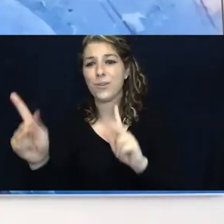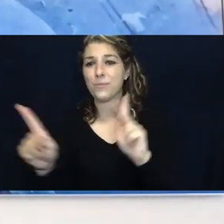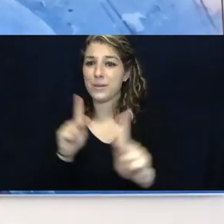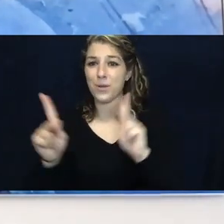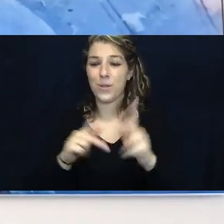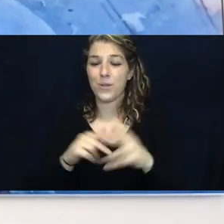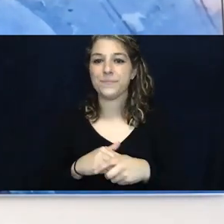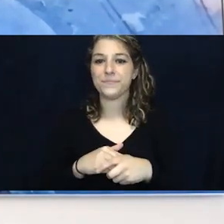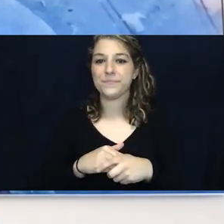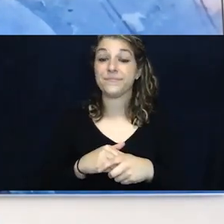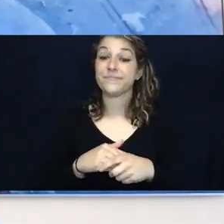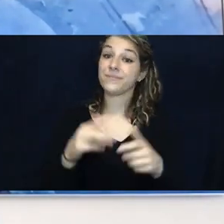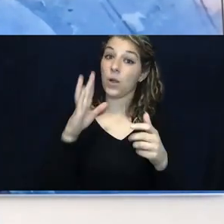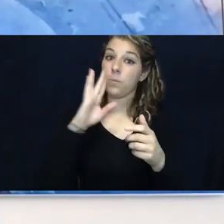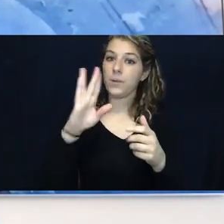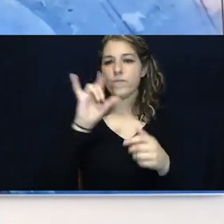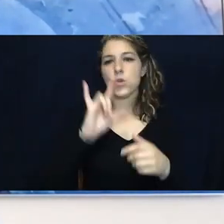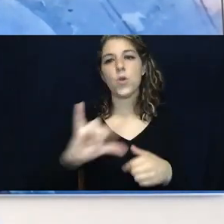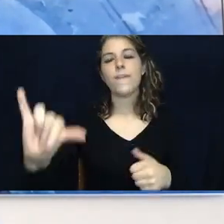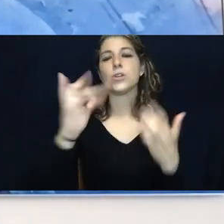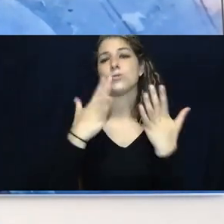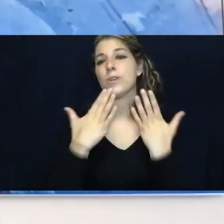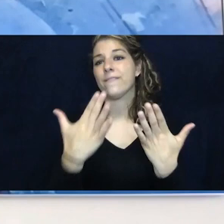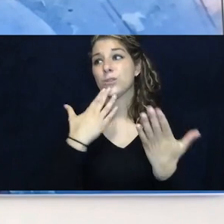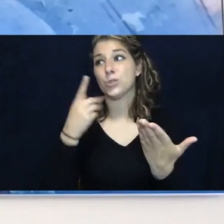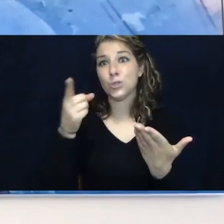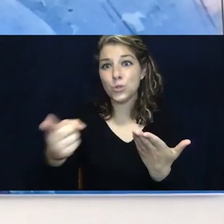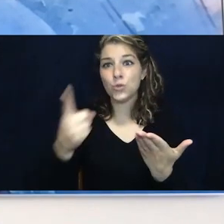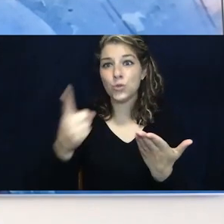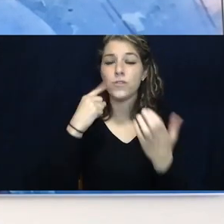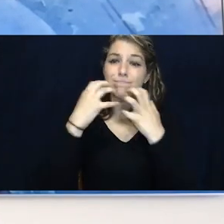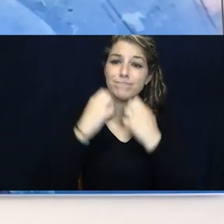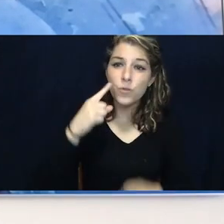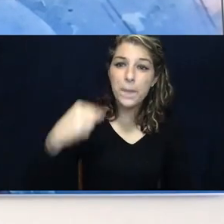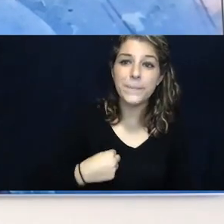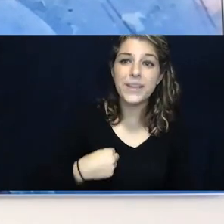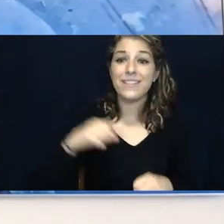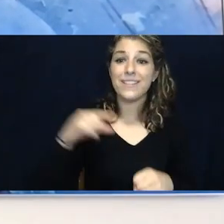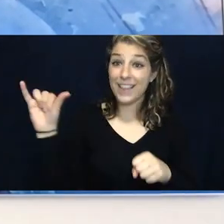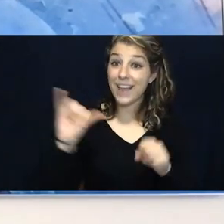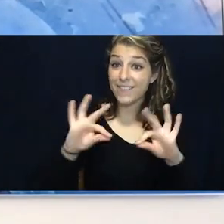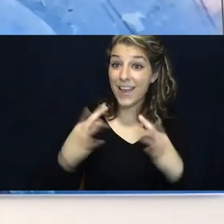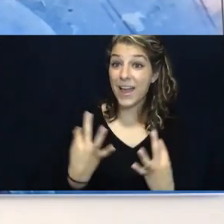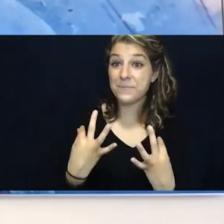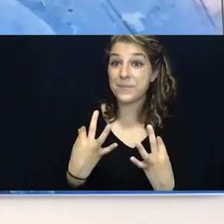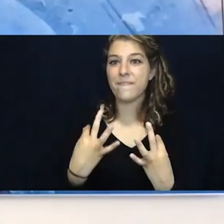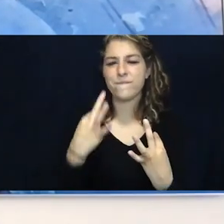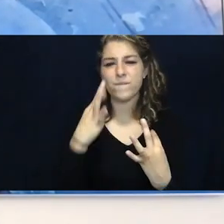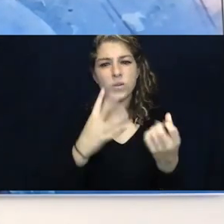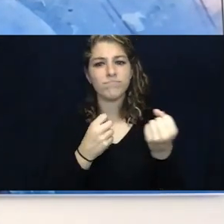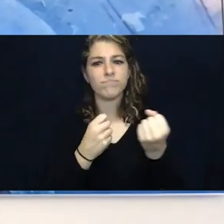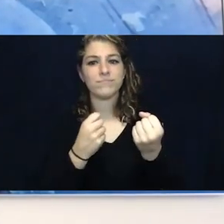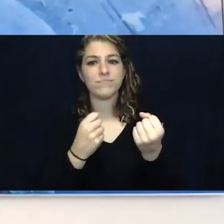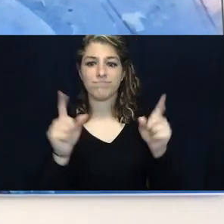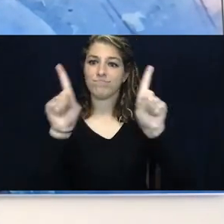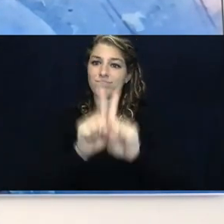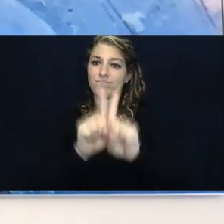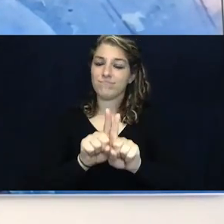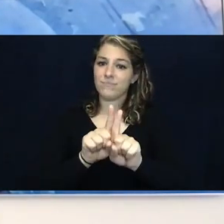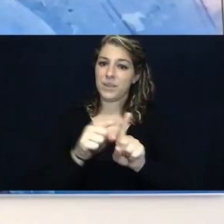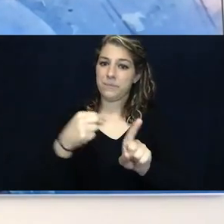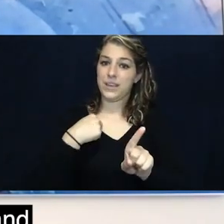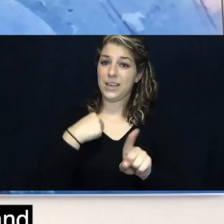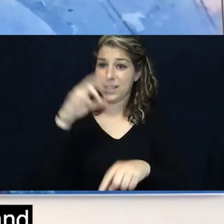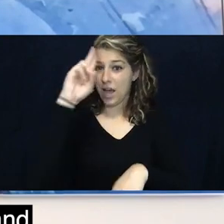many other people. And I will be forever grateful to you for caring for me as family and for standing physically by